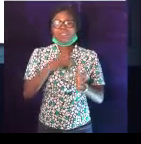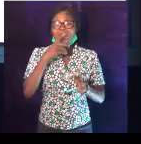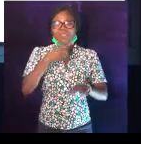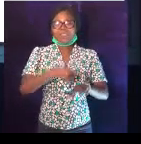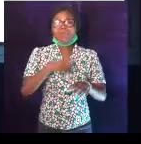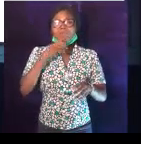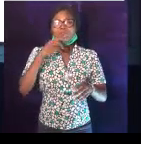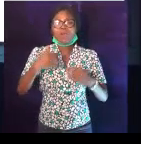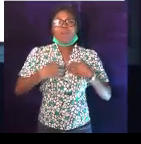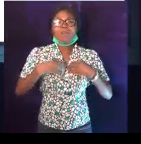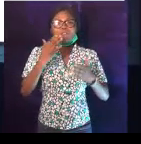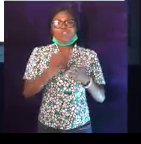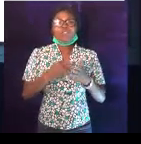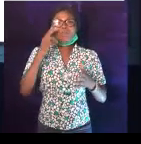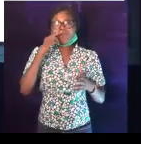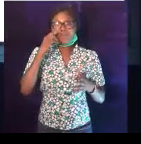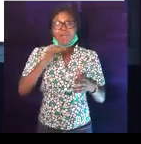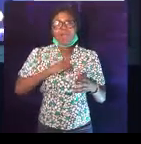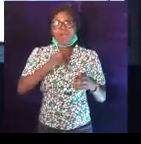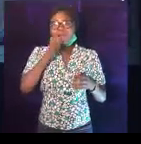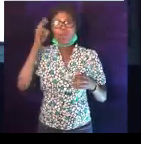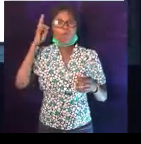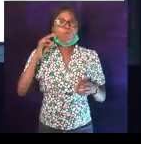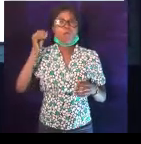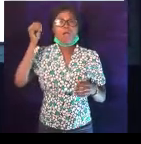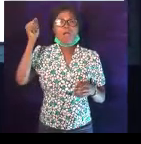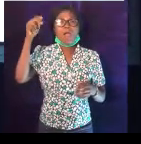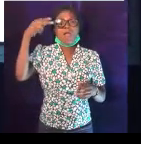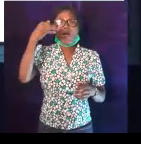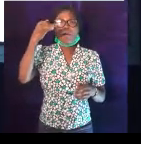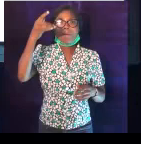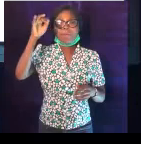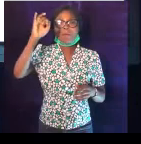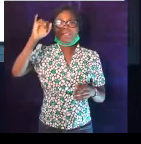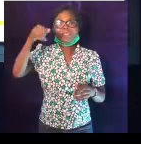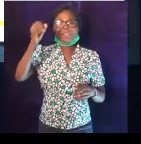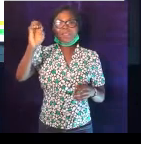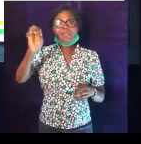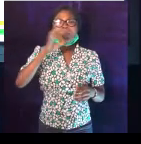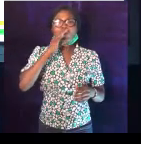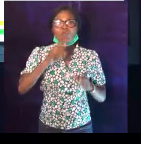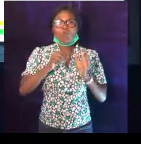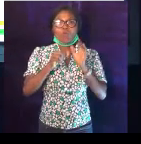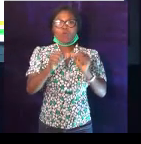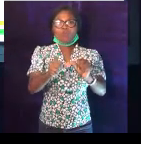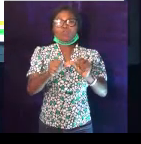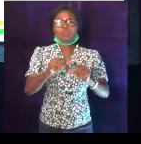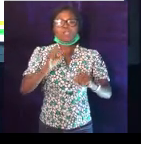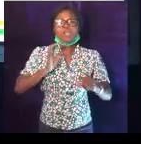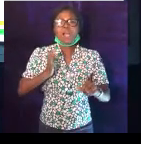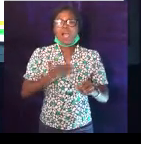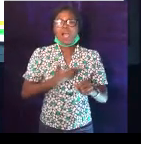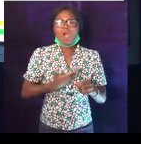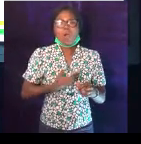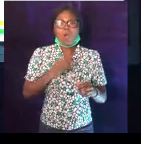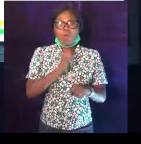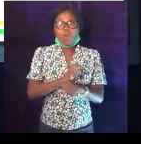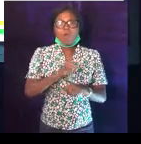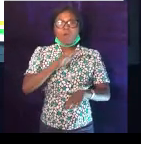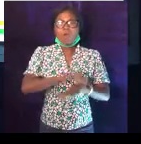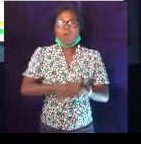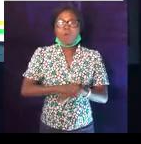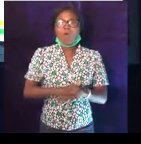have some fun. Hi, I'm Uncle Agbaje. Today in mathematics, we will continue our work on